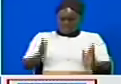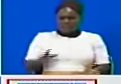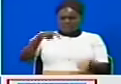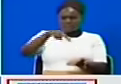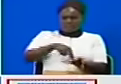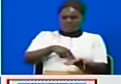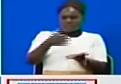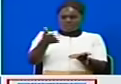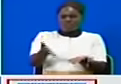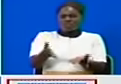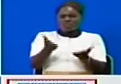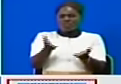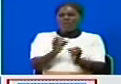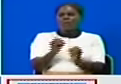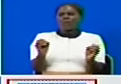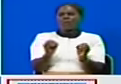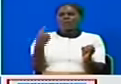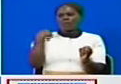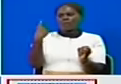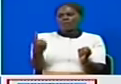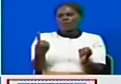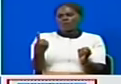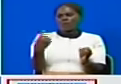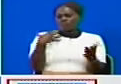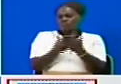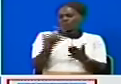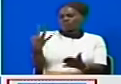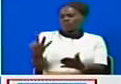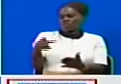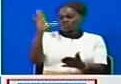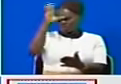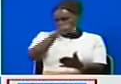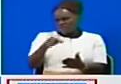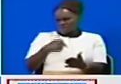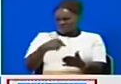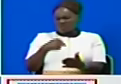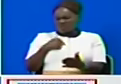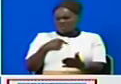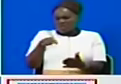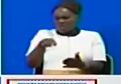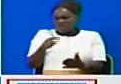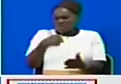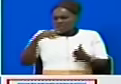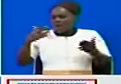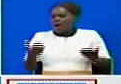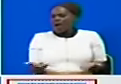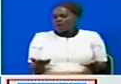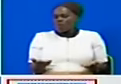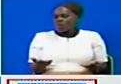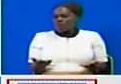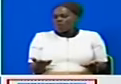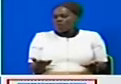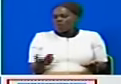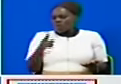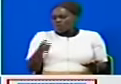be seen in the three positions, that is number one up to number three. Are you feeling, or what is your feeling? Are you